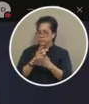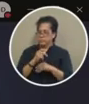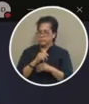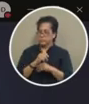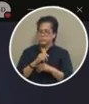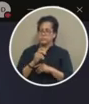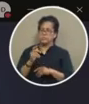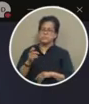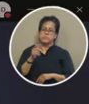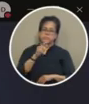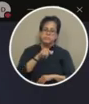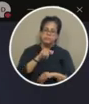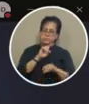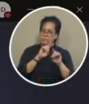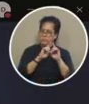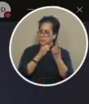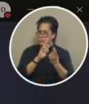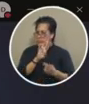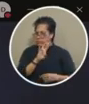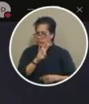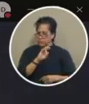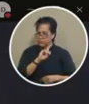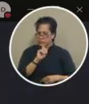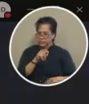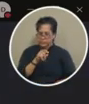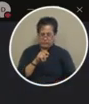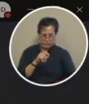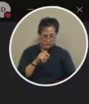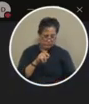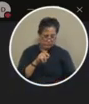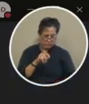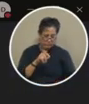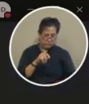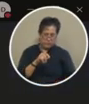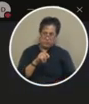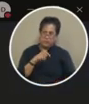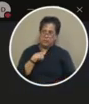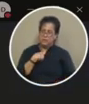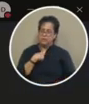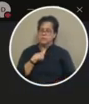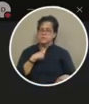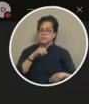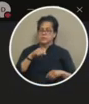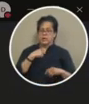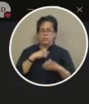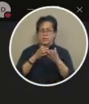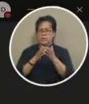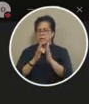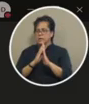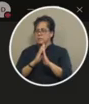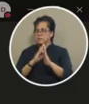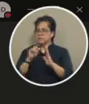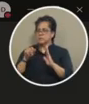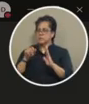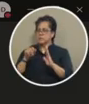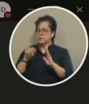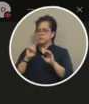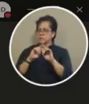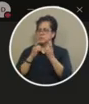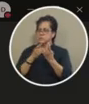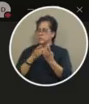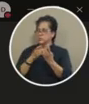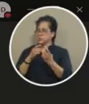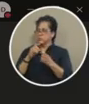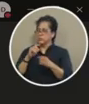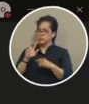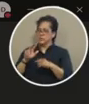Okay, Representative Rivera, do you have a question? Yes, sir. I would like to ask my colleague, Representative Hernandez, if we can postpone